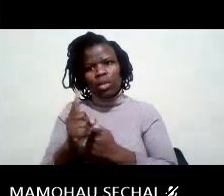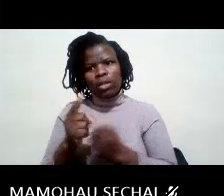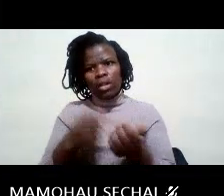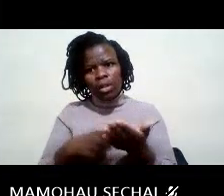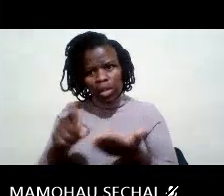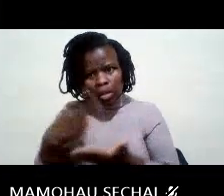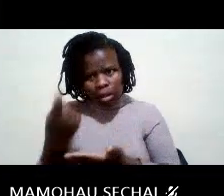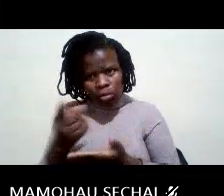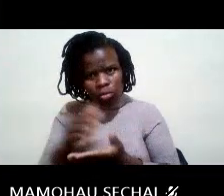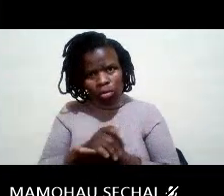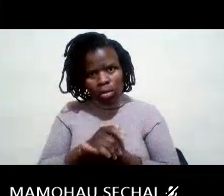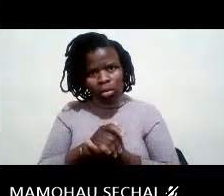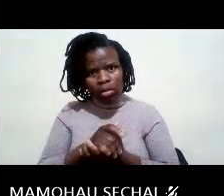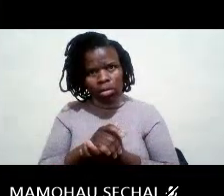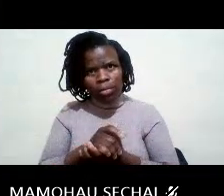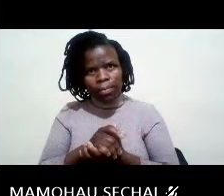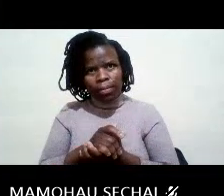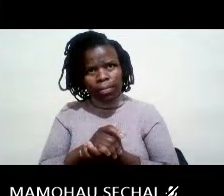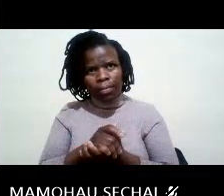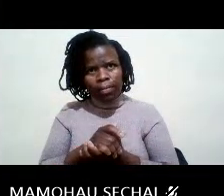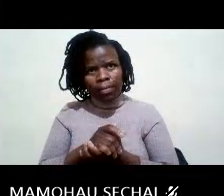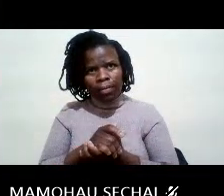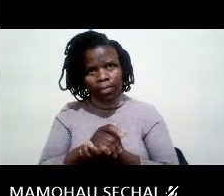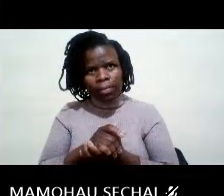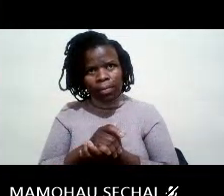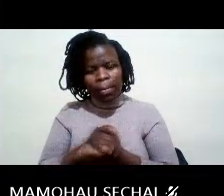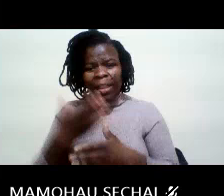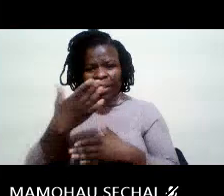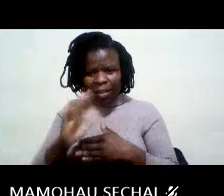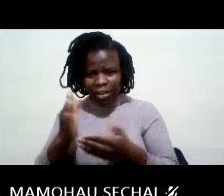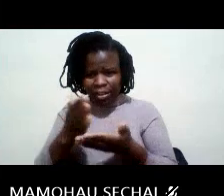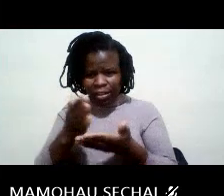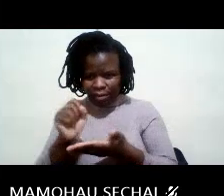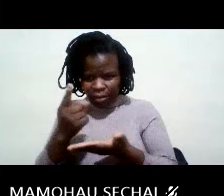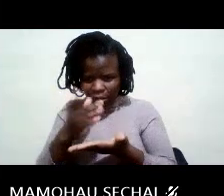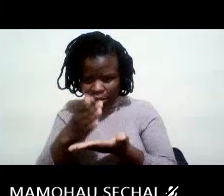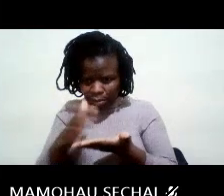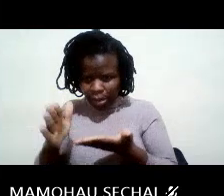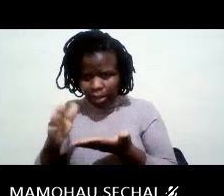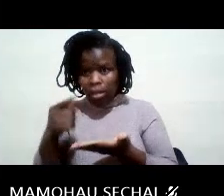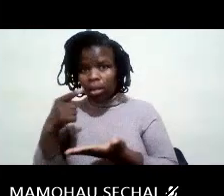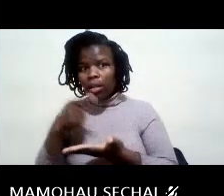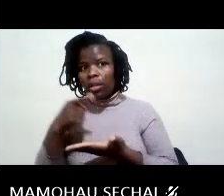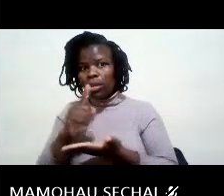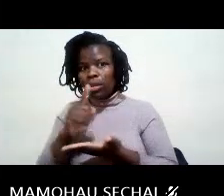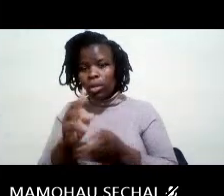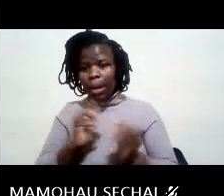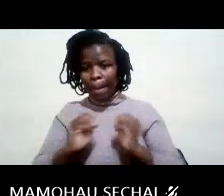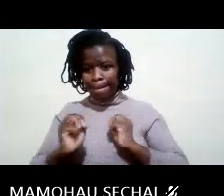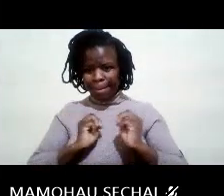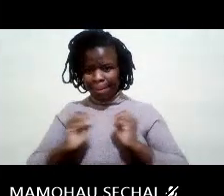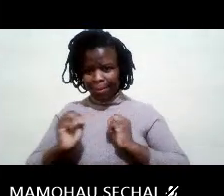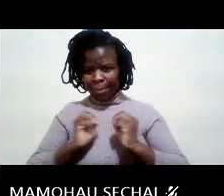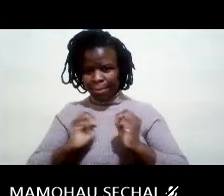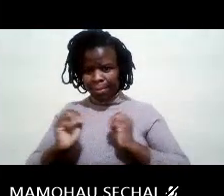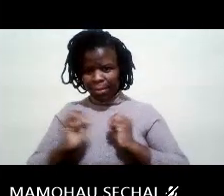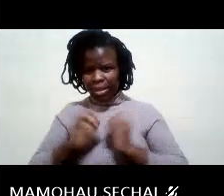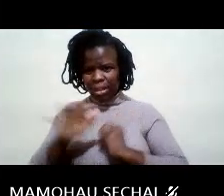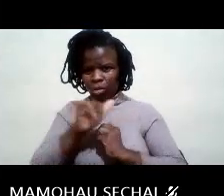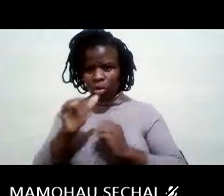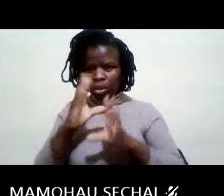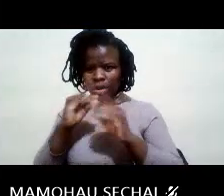So we had finished the first part. These are those materials which Dr. Danton spoke about, so you can go through them to get,